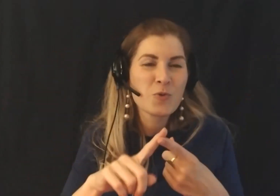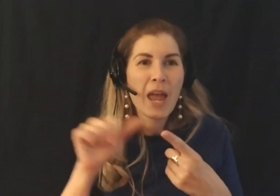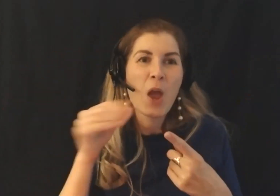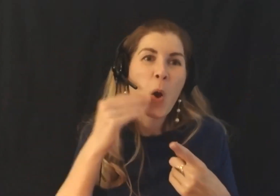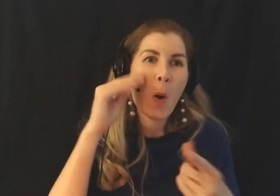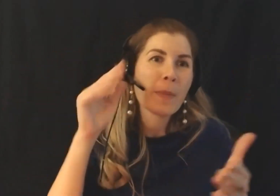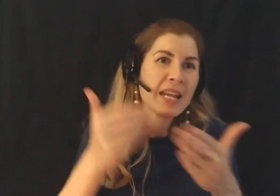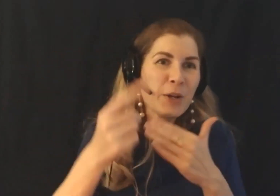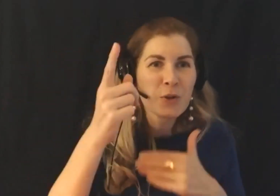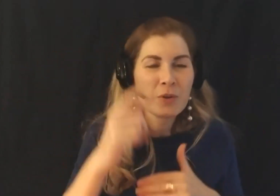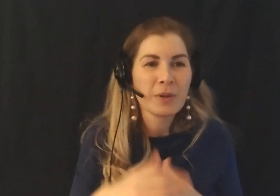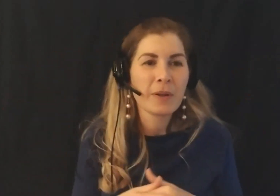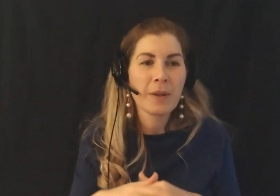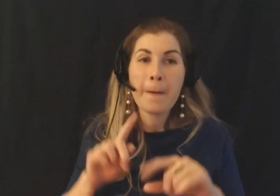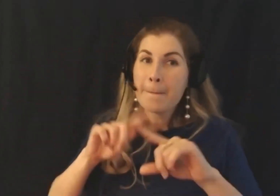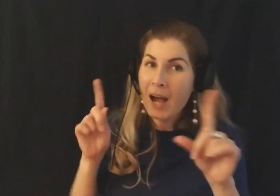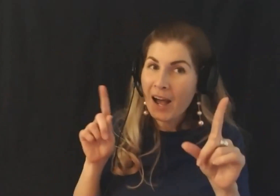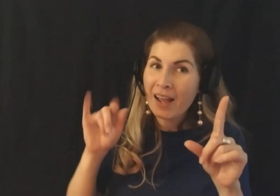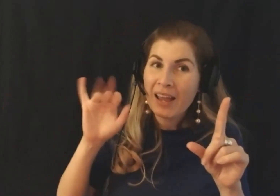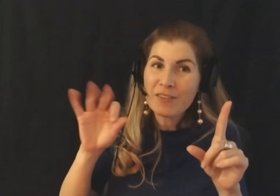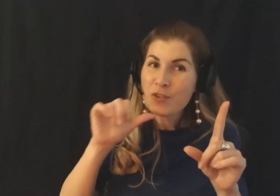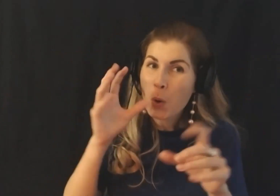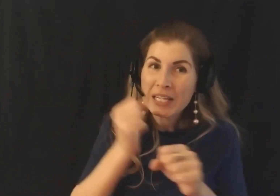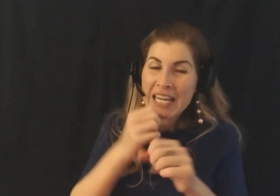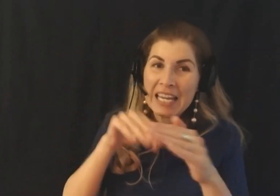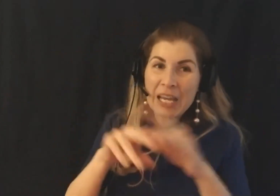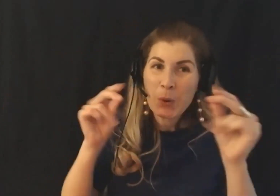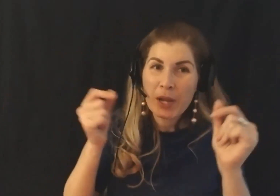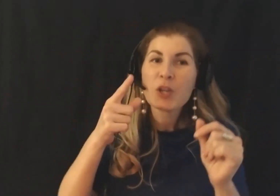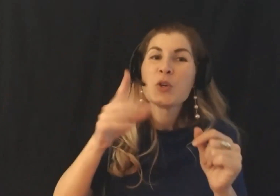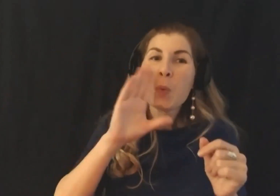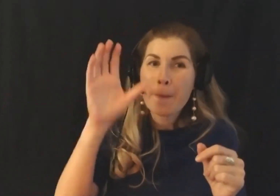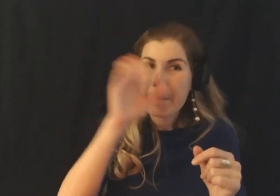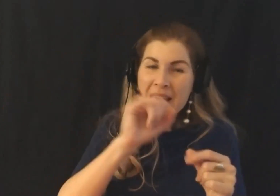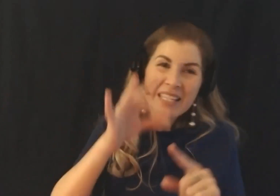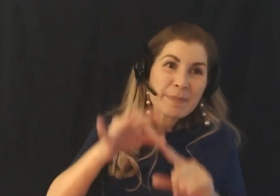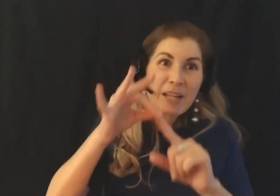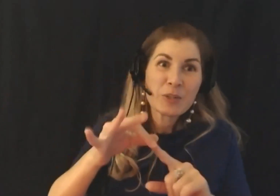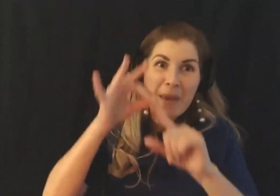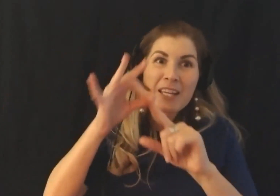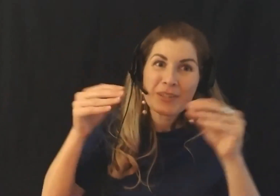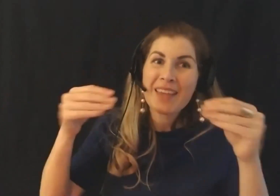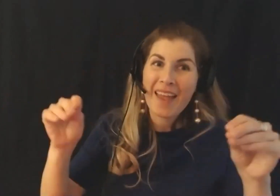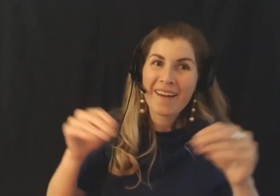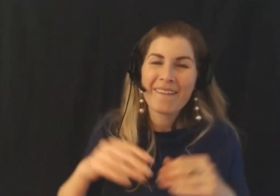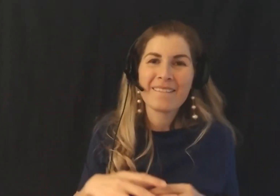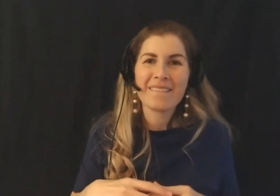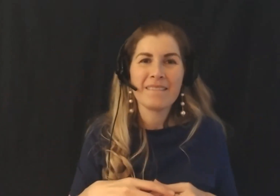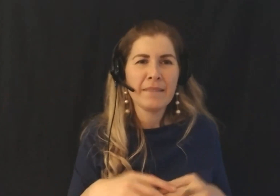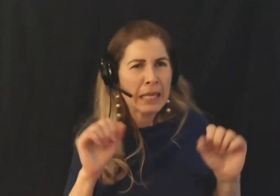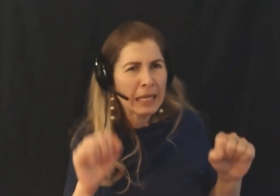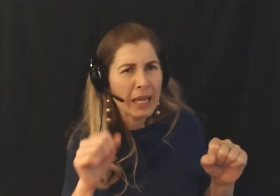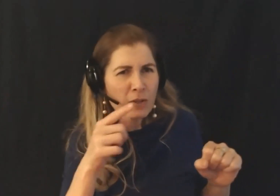near you. But if you don't get in quickly, you'll miss this special sale. Can